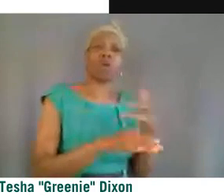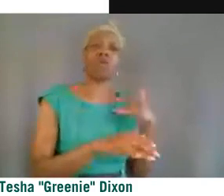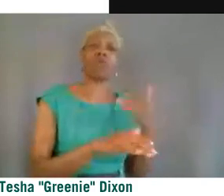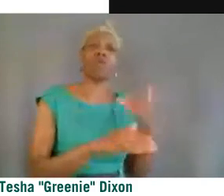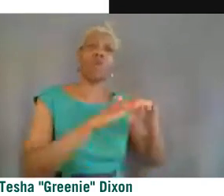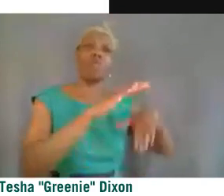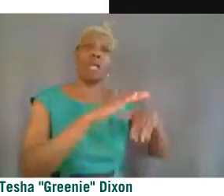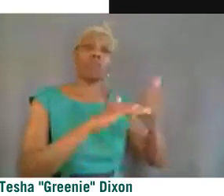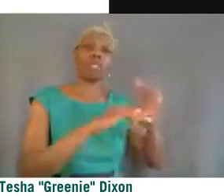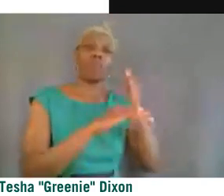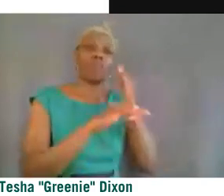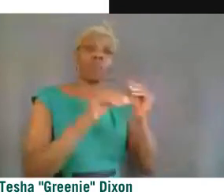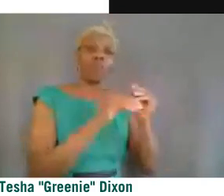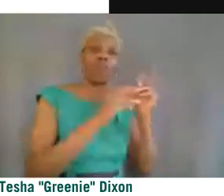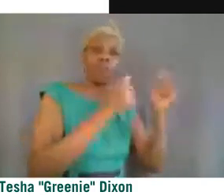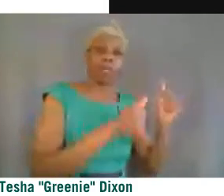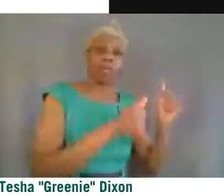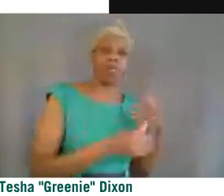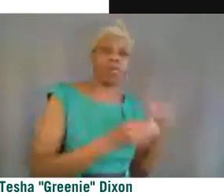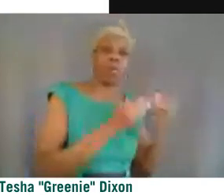and you feel more resistance.